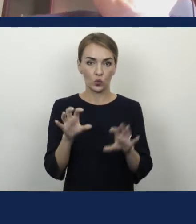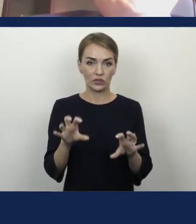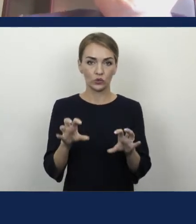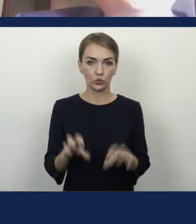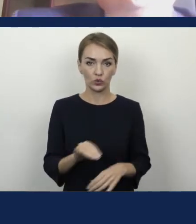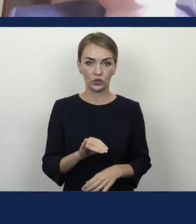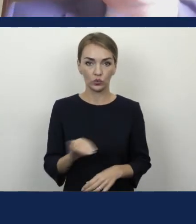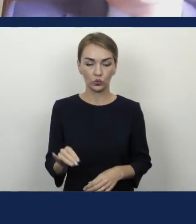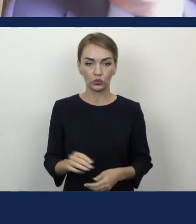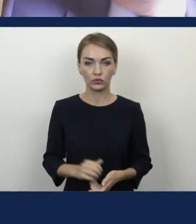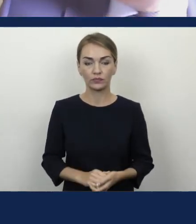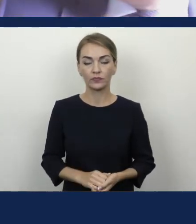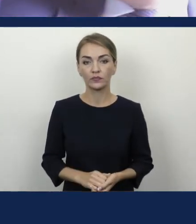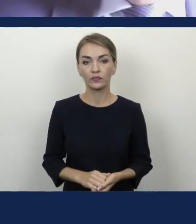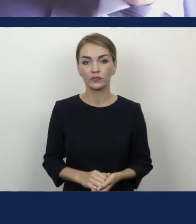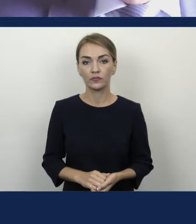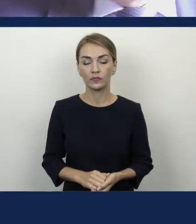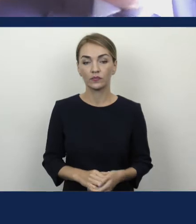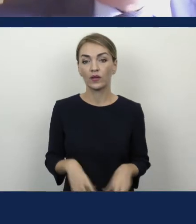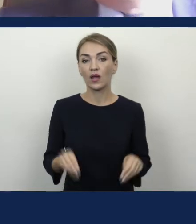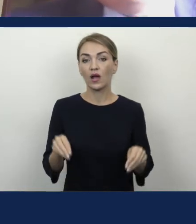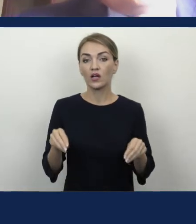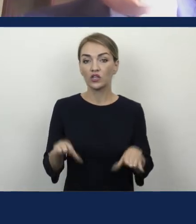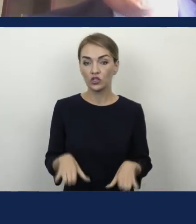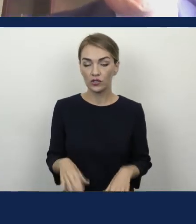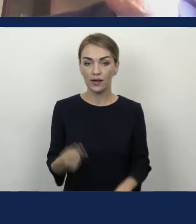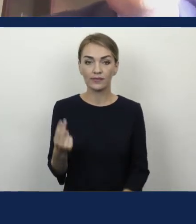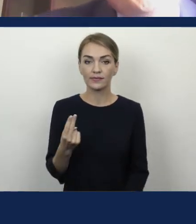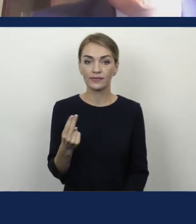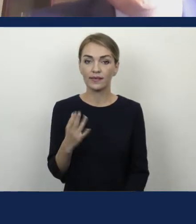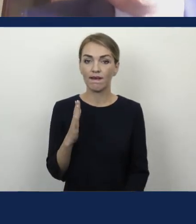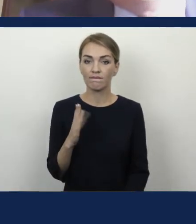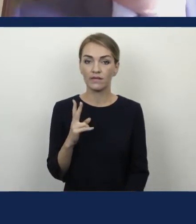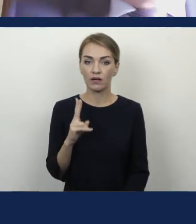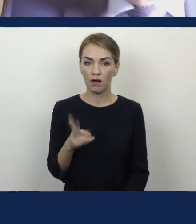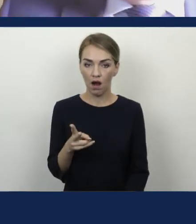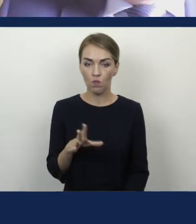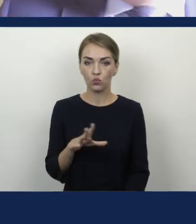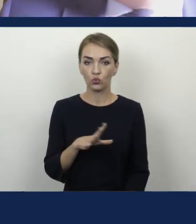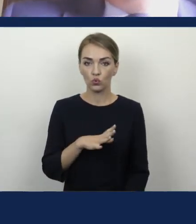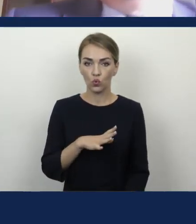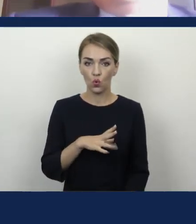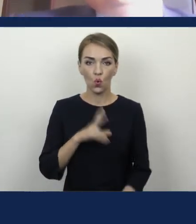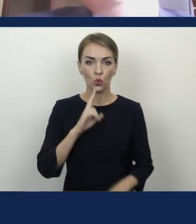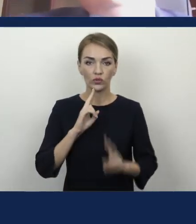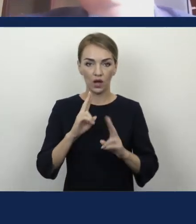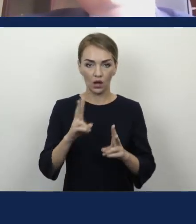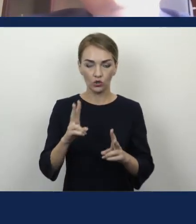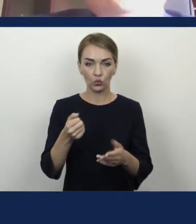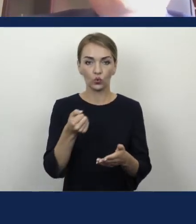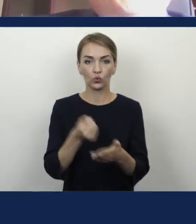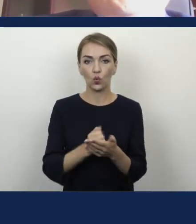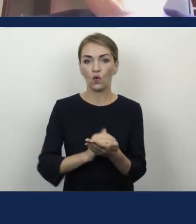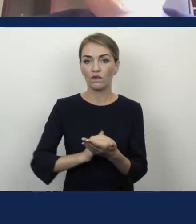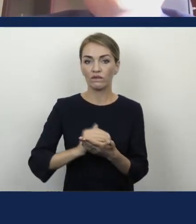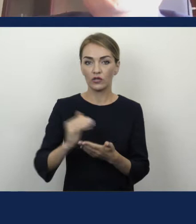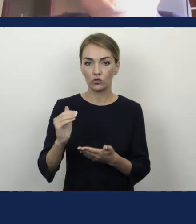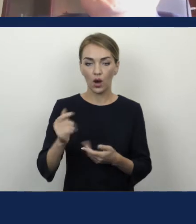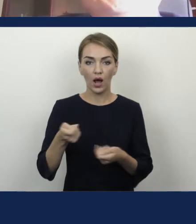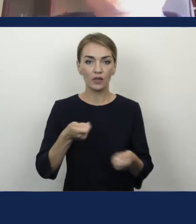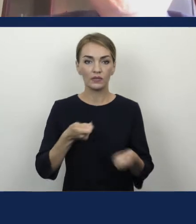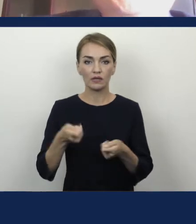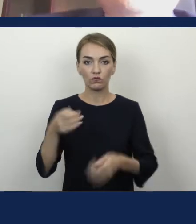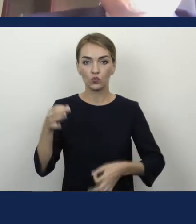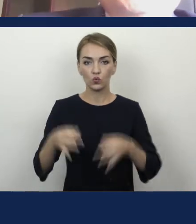The decision of the Central Electoral Commission was appealed to the Supreme Administrative Court of Lithuania, which